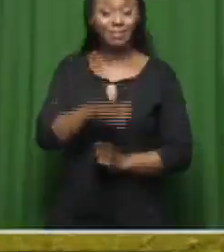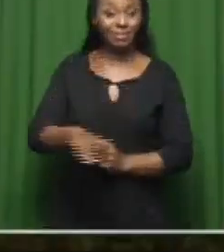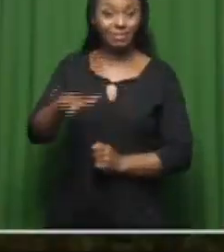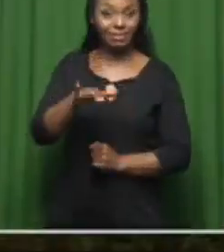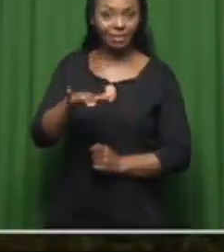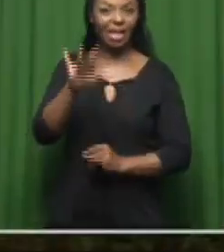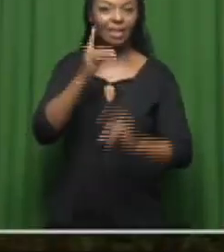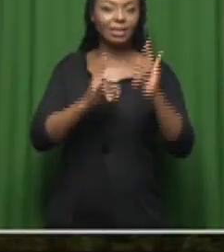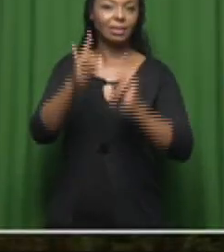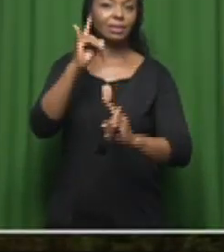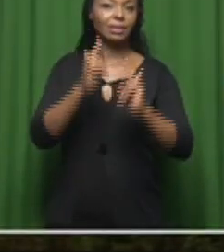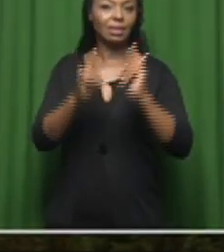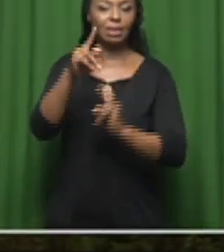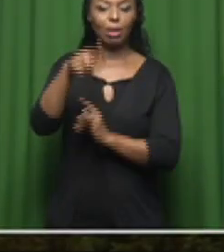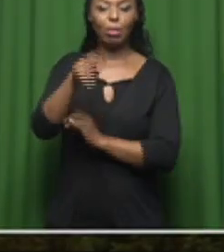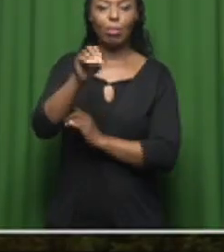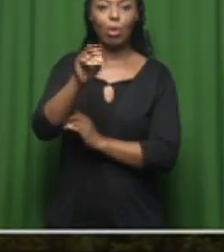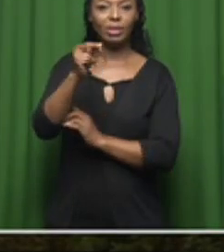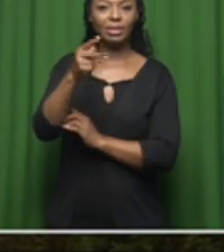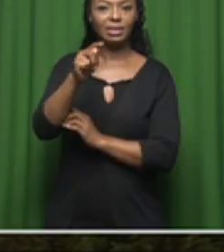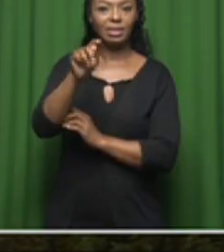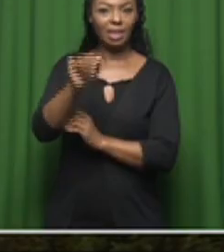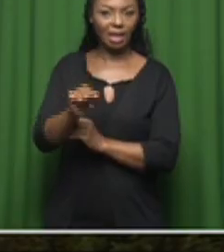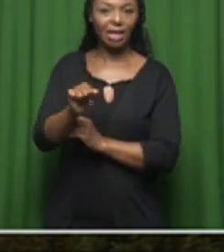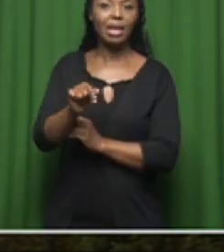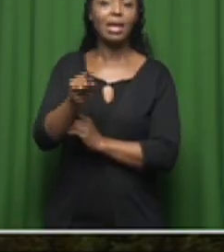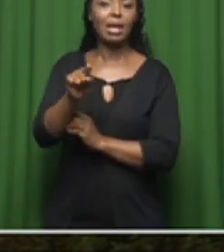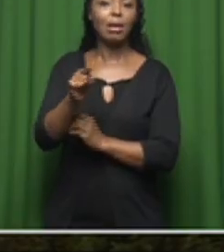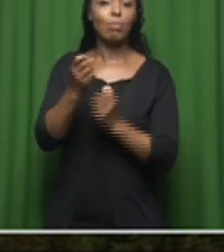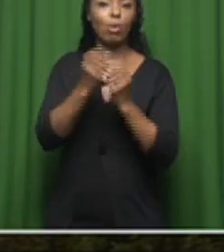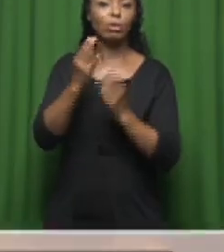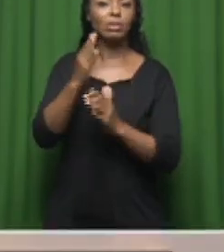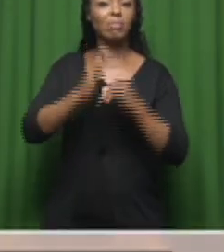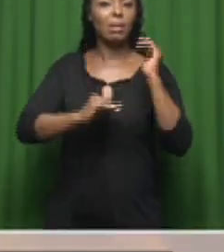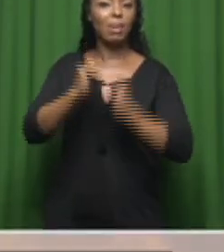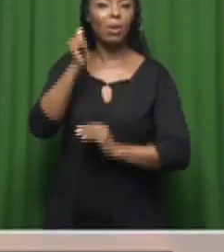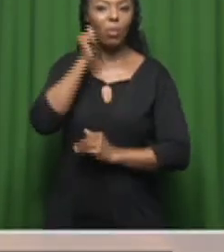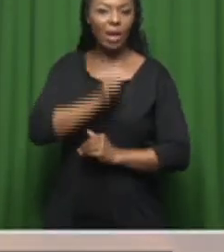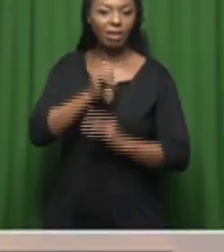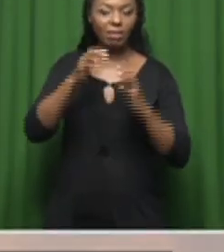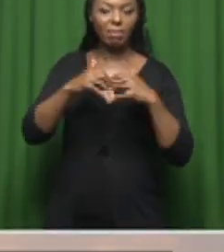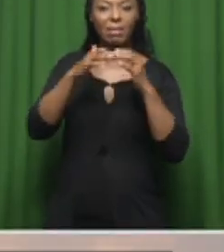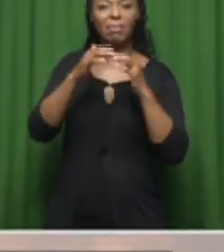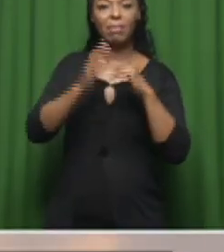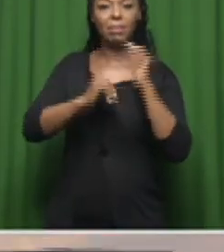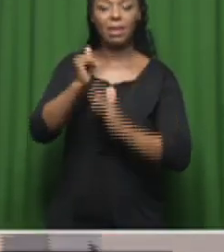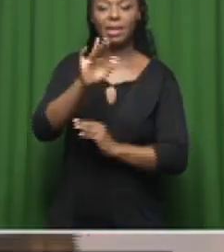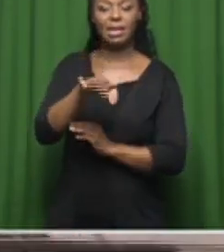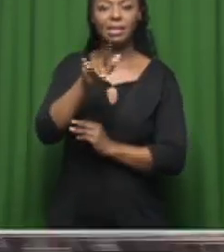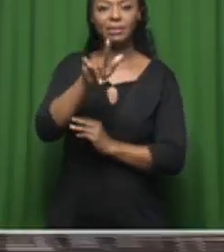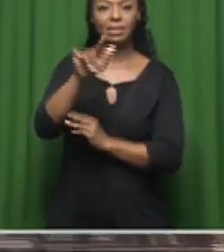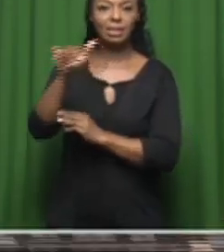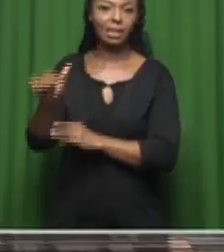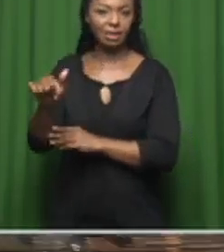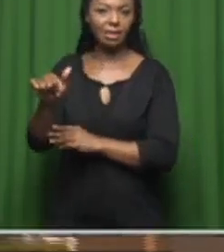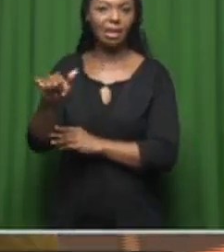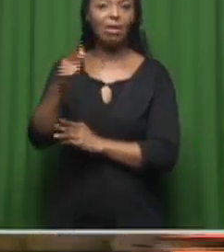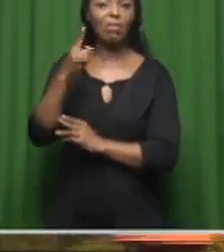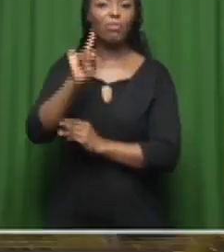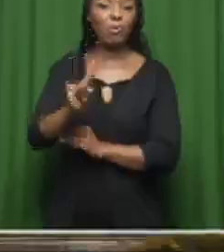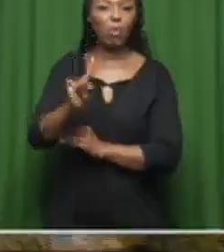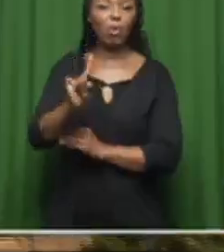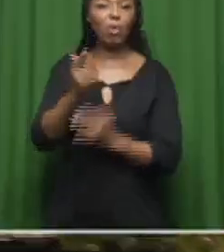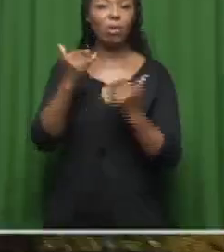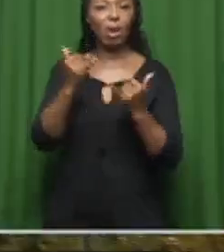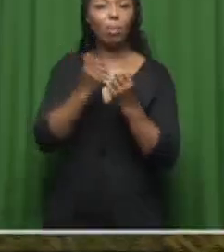back in 1976. Now, this tower rises interestingly over an uneven rock surface, ostensibly to create dramatic effect,